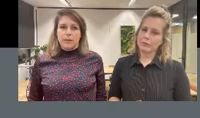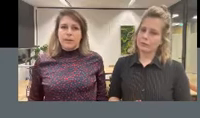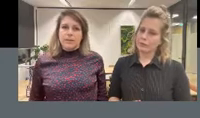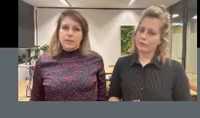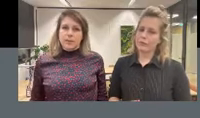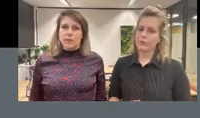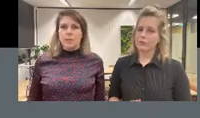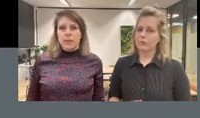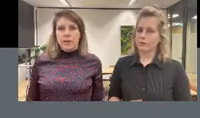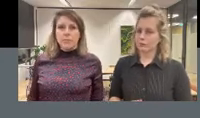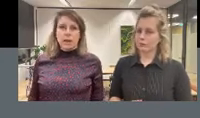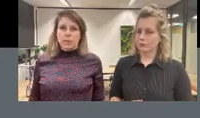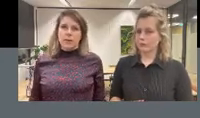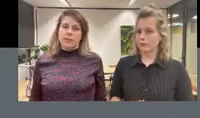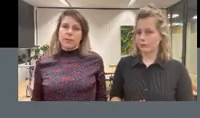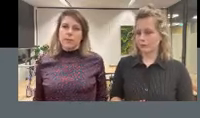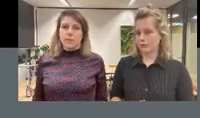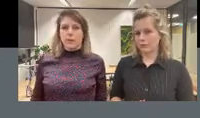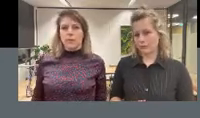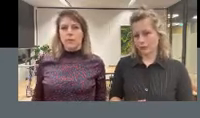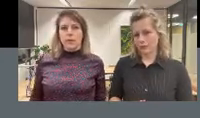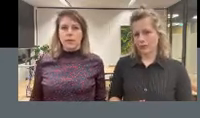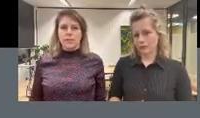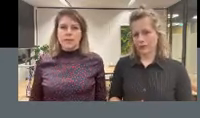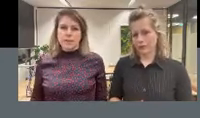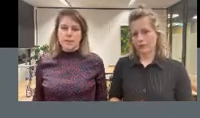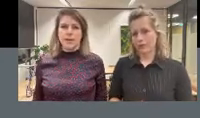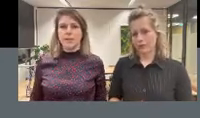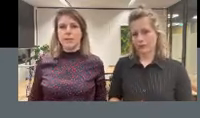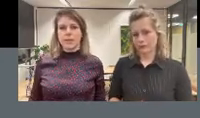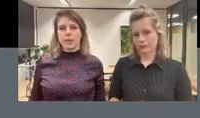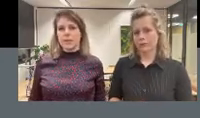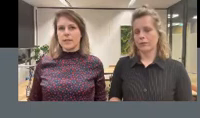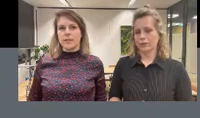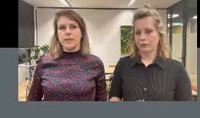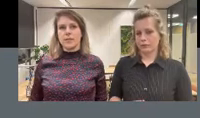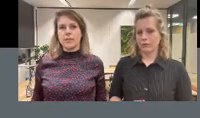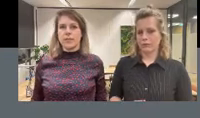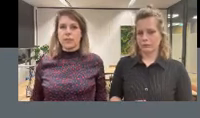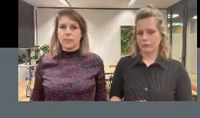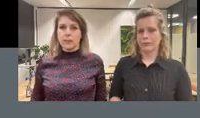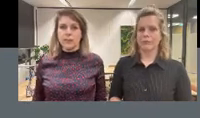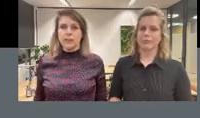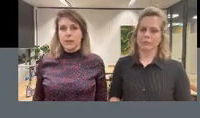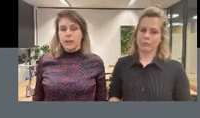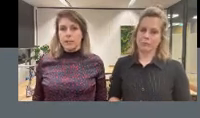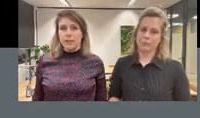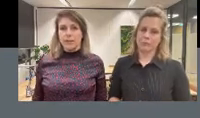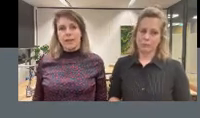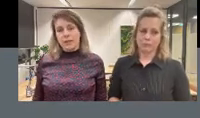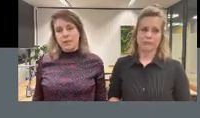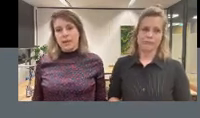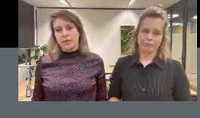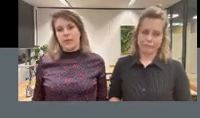People with PTSD show a minimum number of symptoms of 4 clusters. The first cluster is intrusive symptoms. That